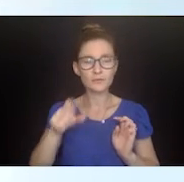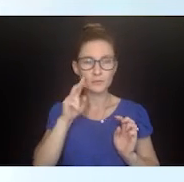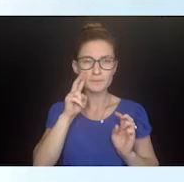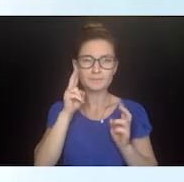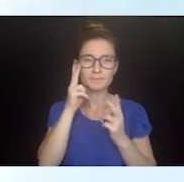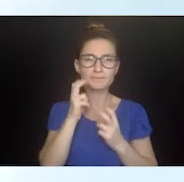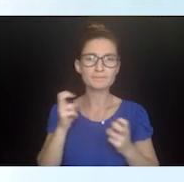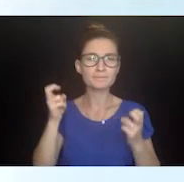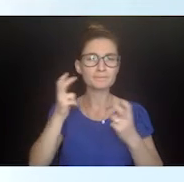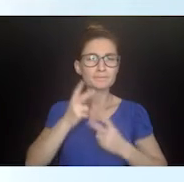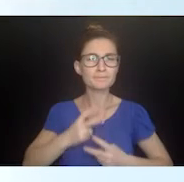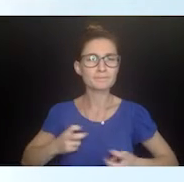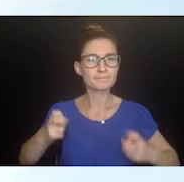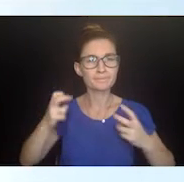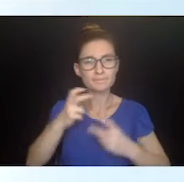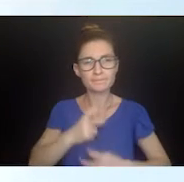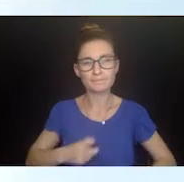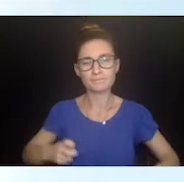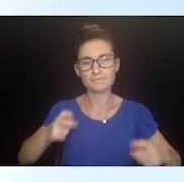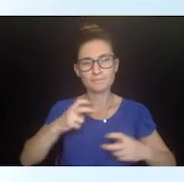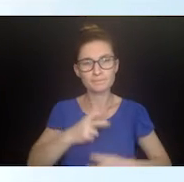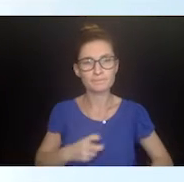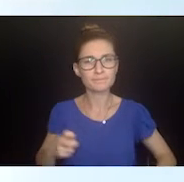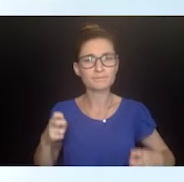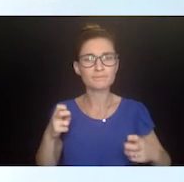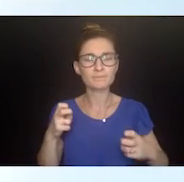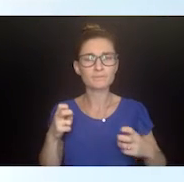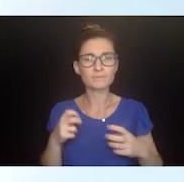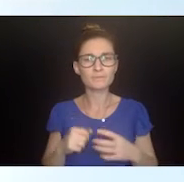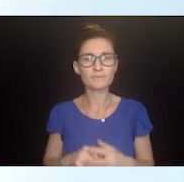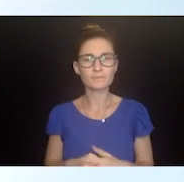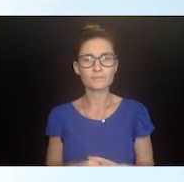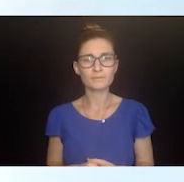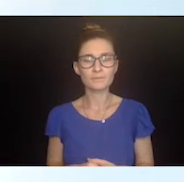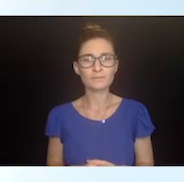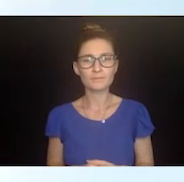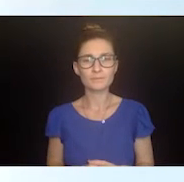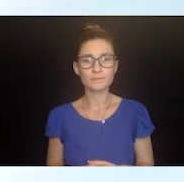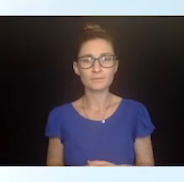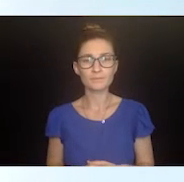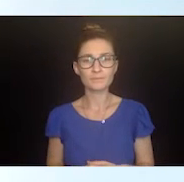So I questioned myself about what really,